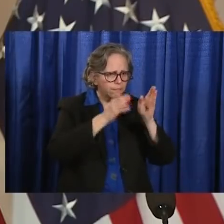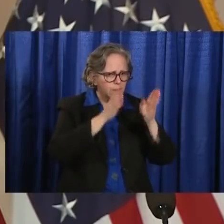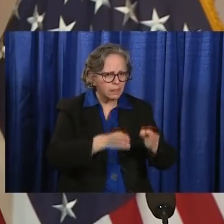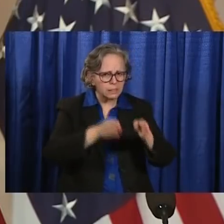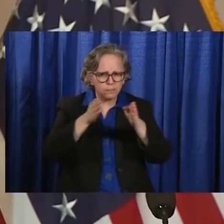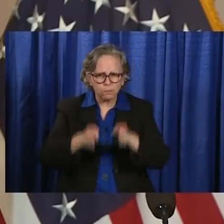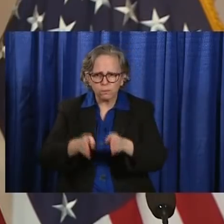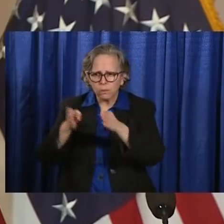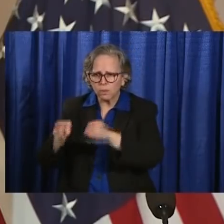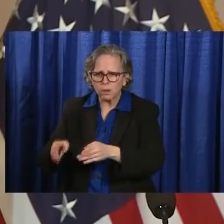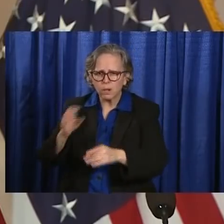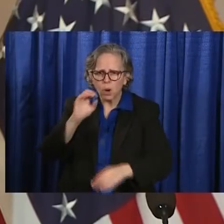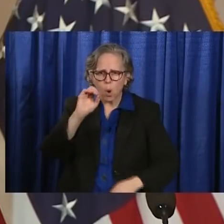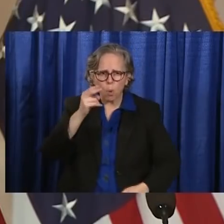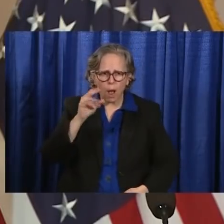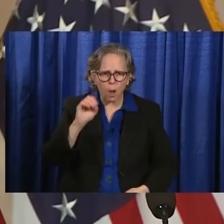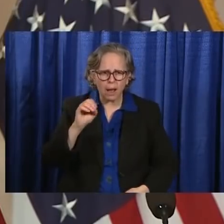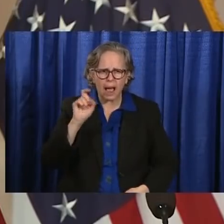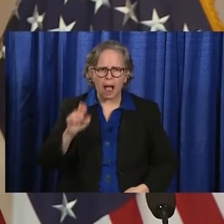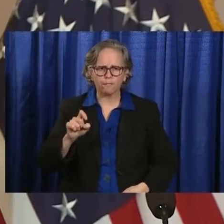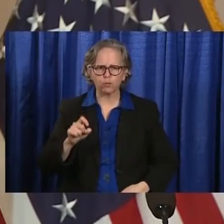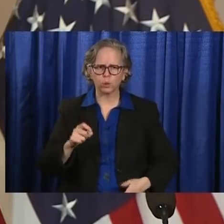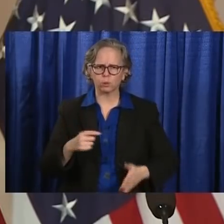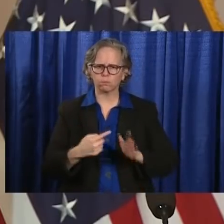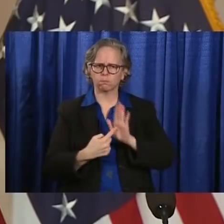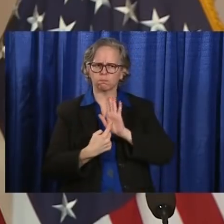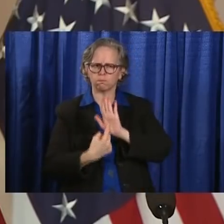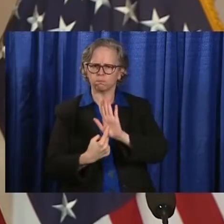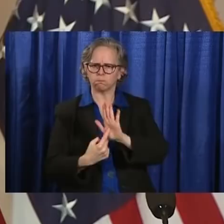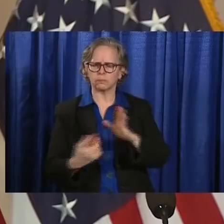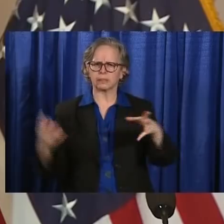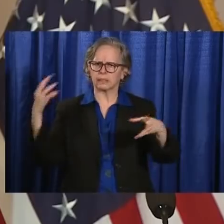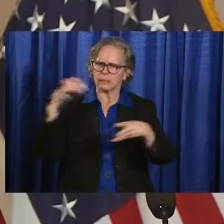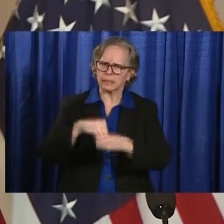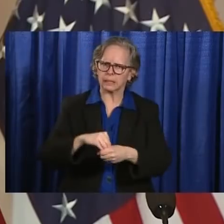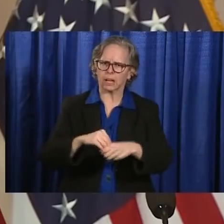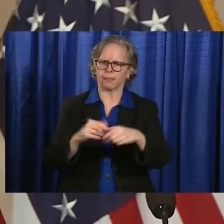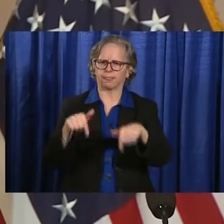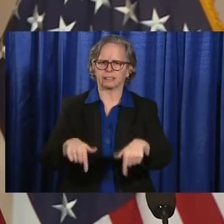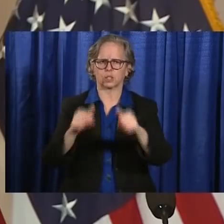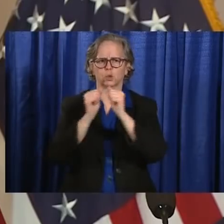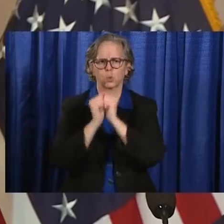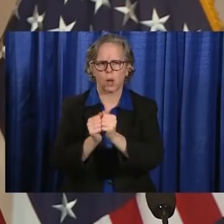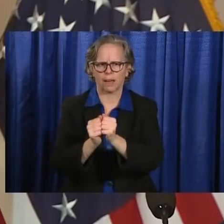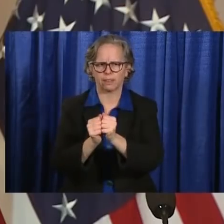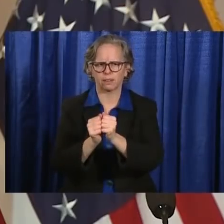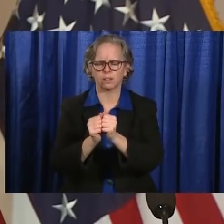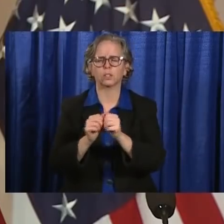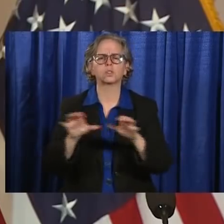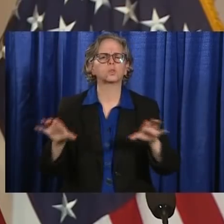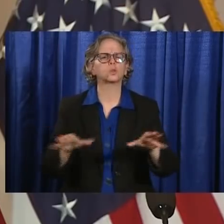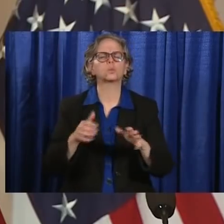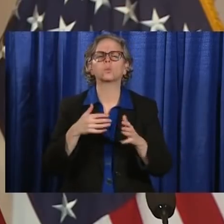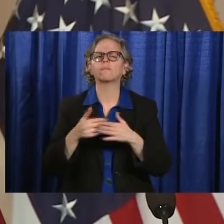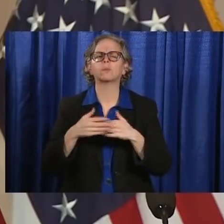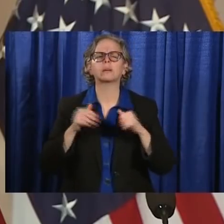all pull together to do all that we can to keep each other healthy, especially our older